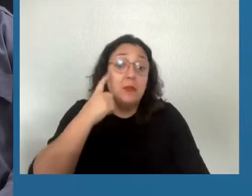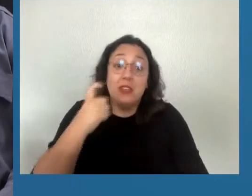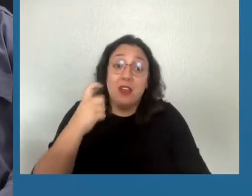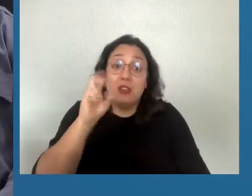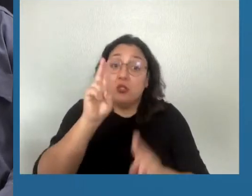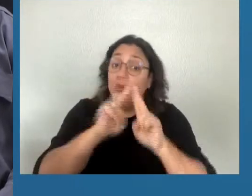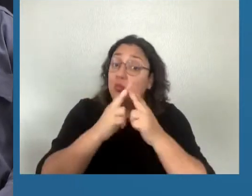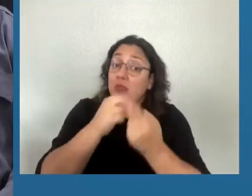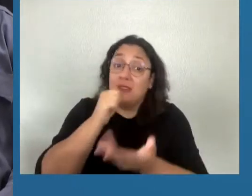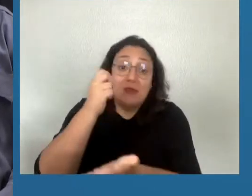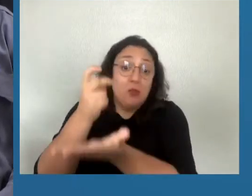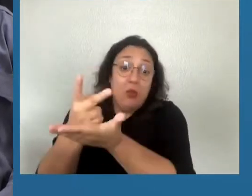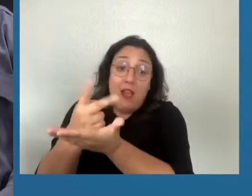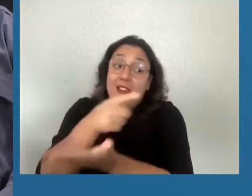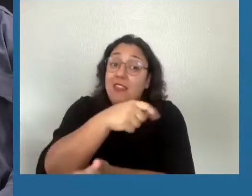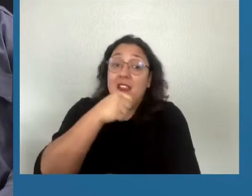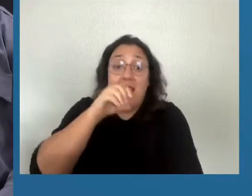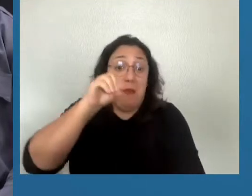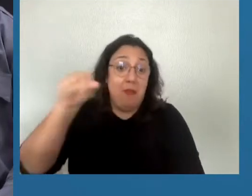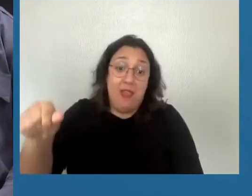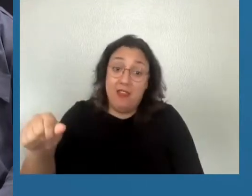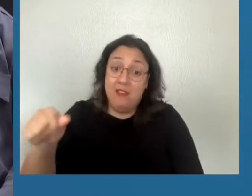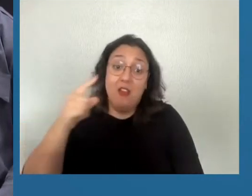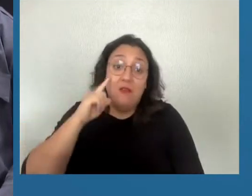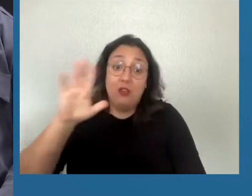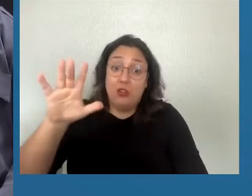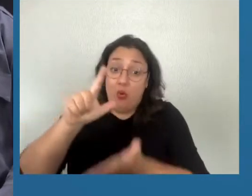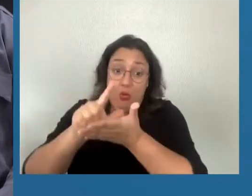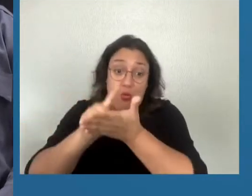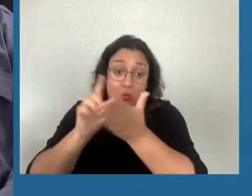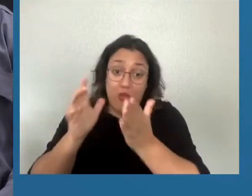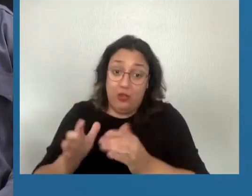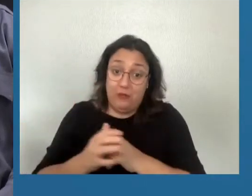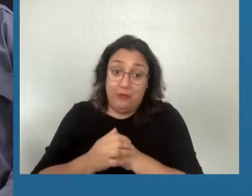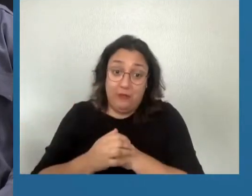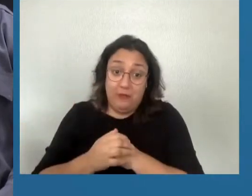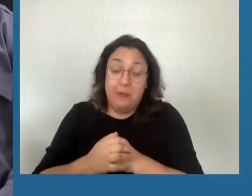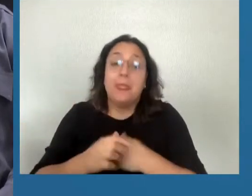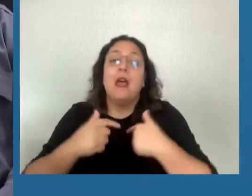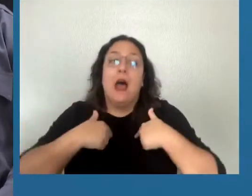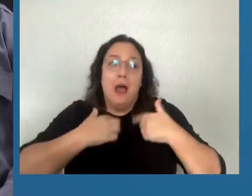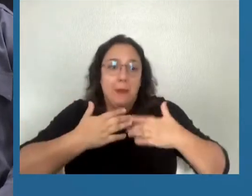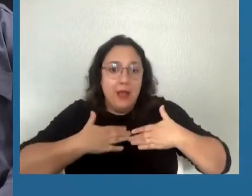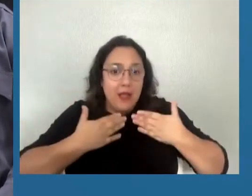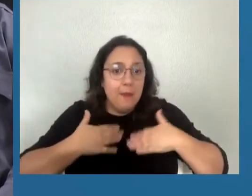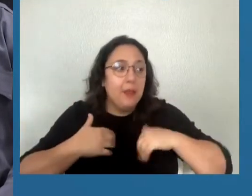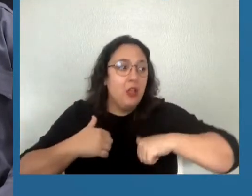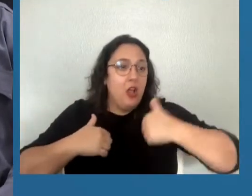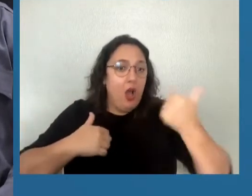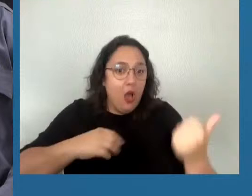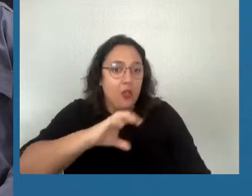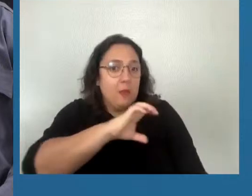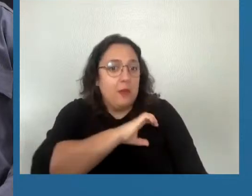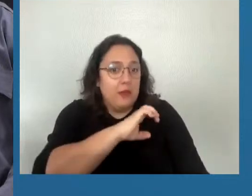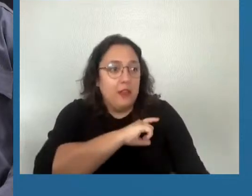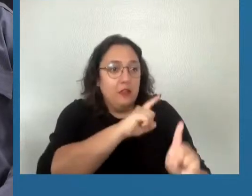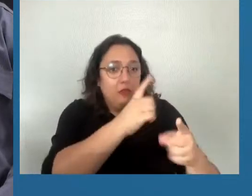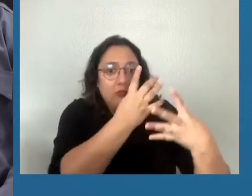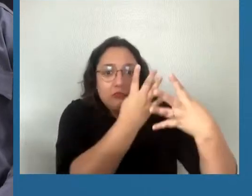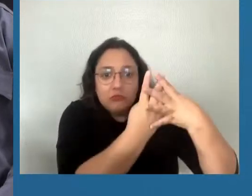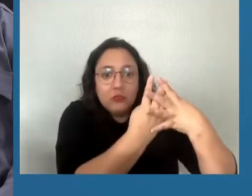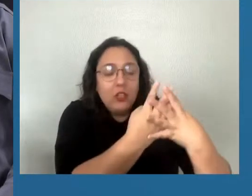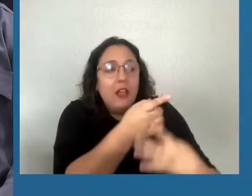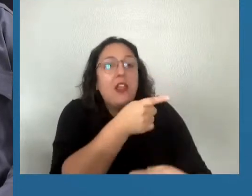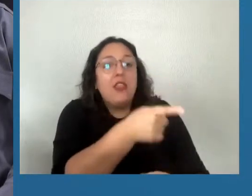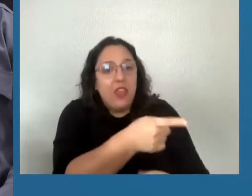this. And I am so grateful to the law-abiding correction officers who are still showing up and want to get back